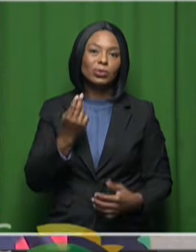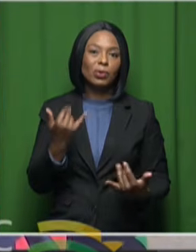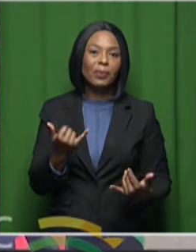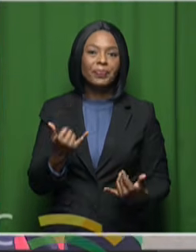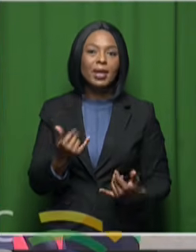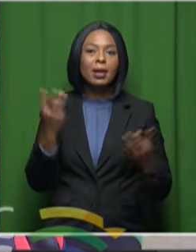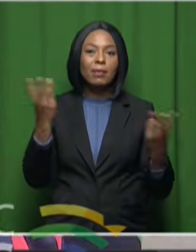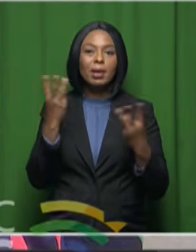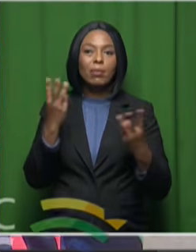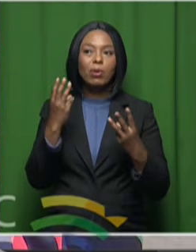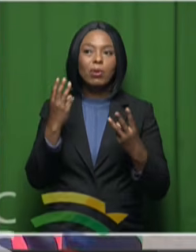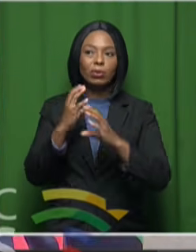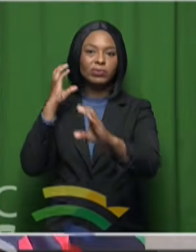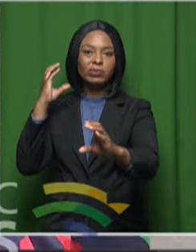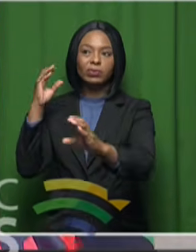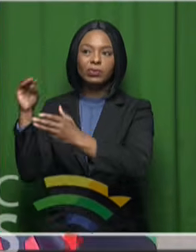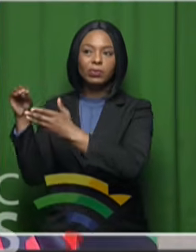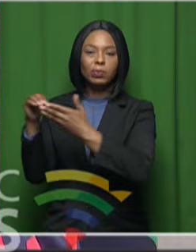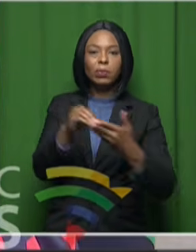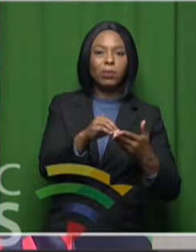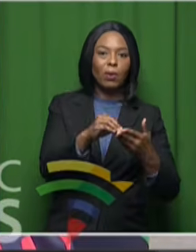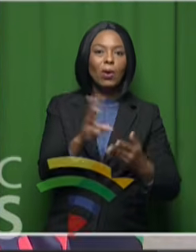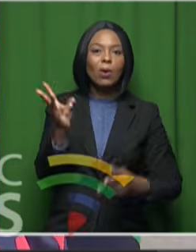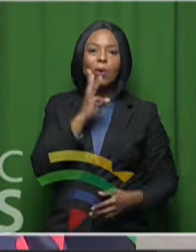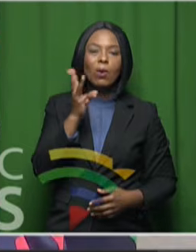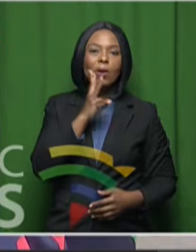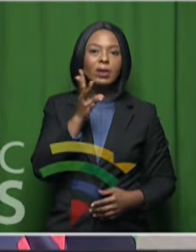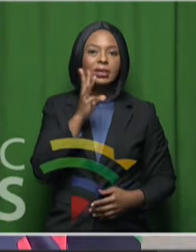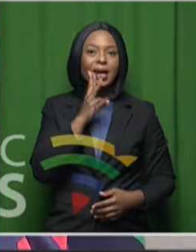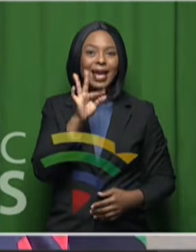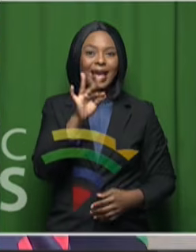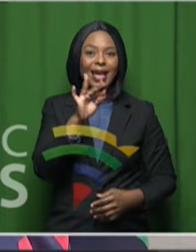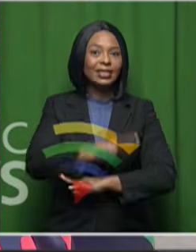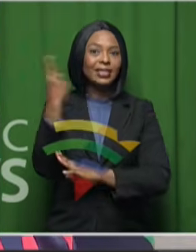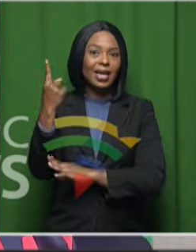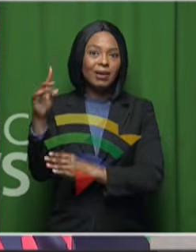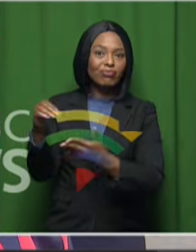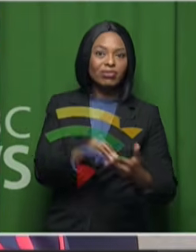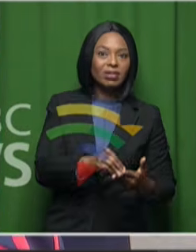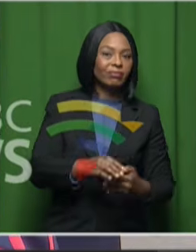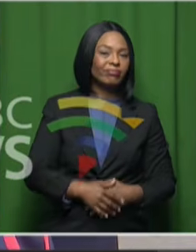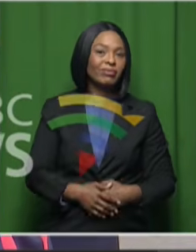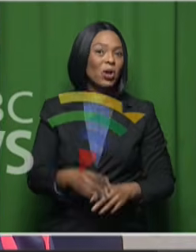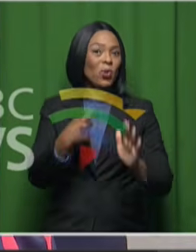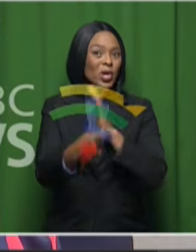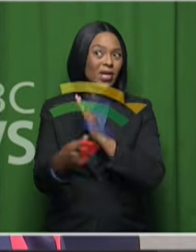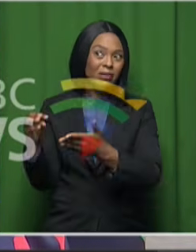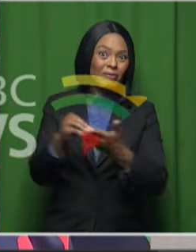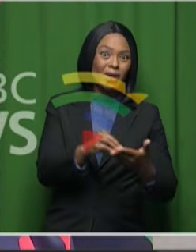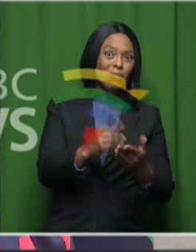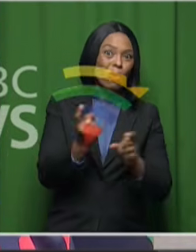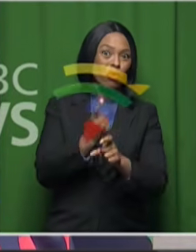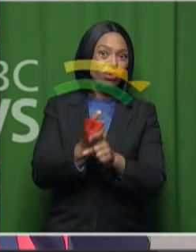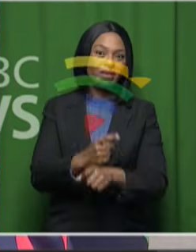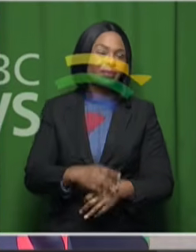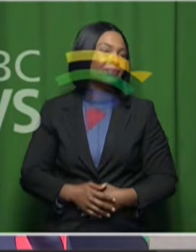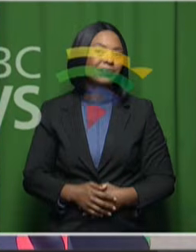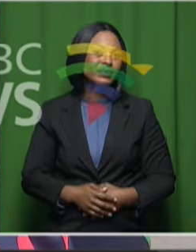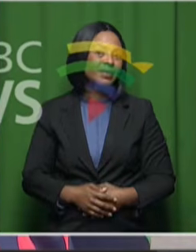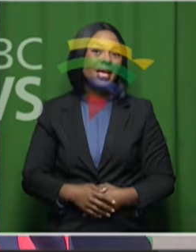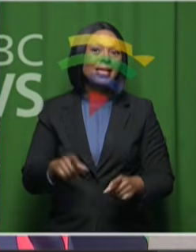tankers, they don't come every week. They don't come every day. And then even when they come, they